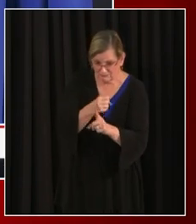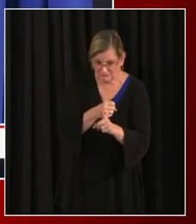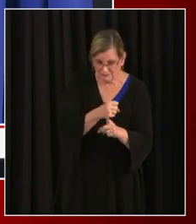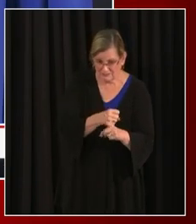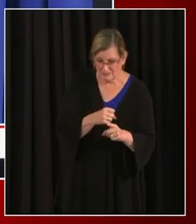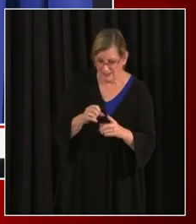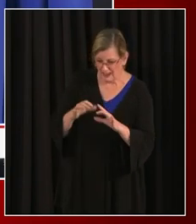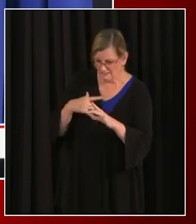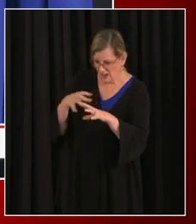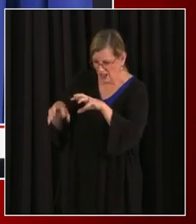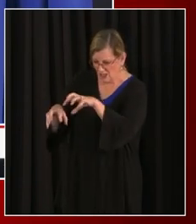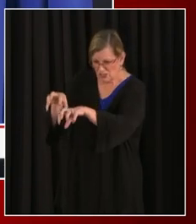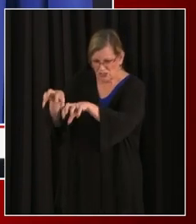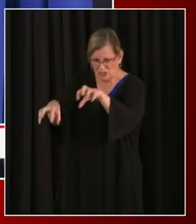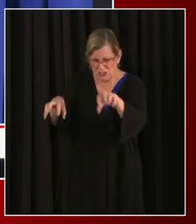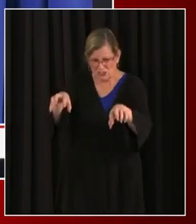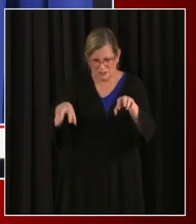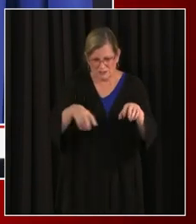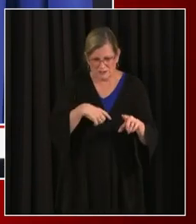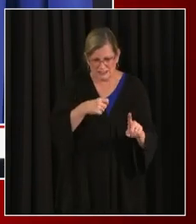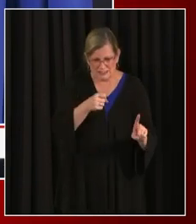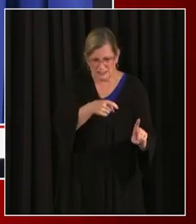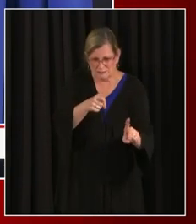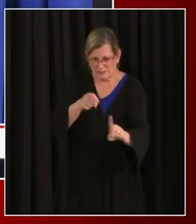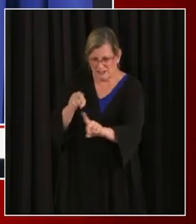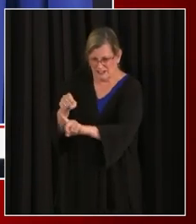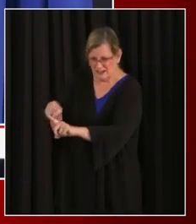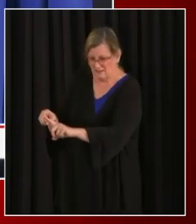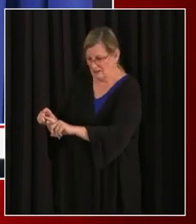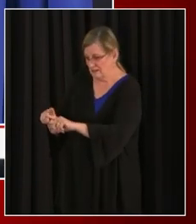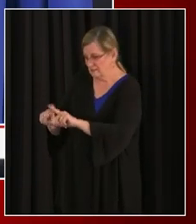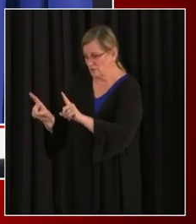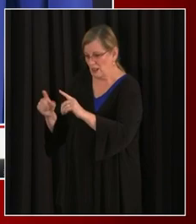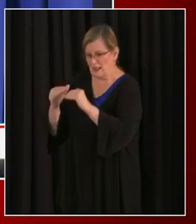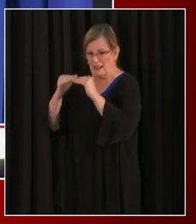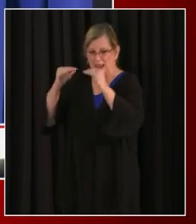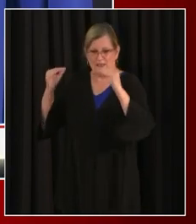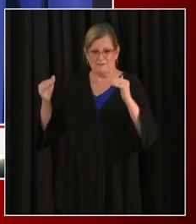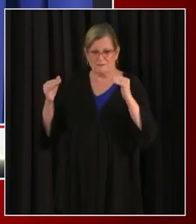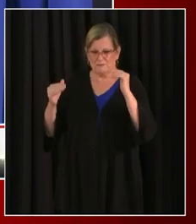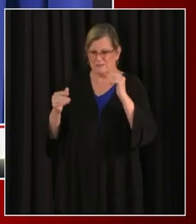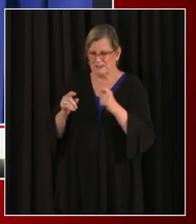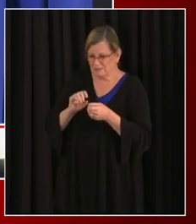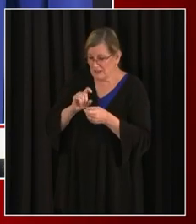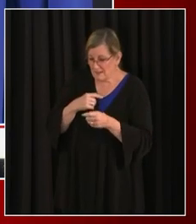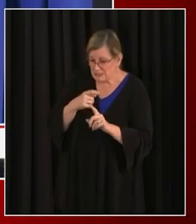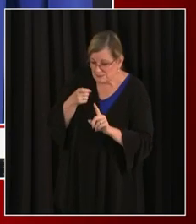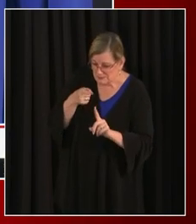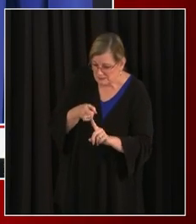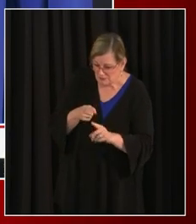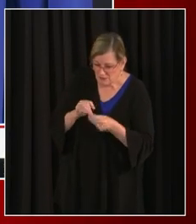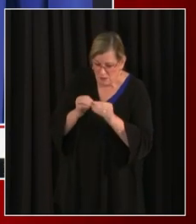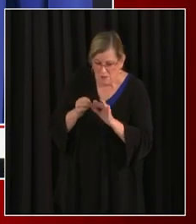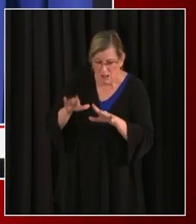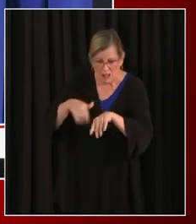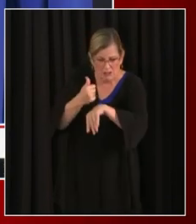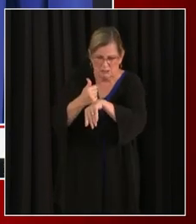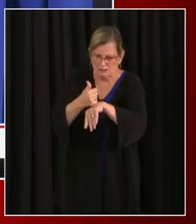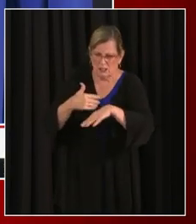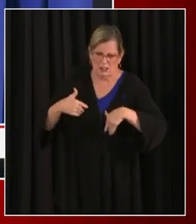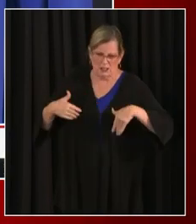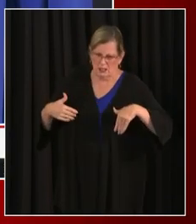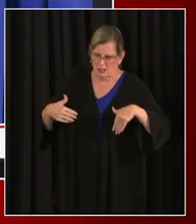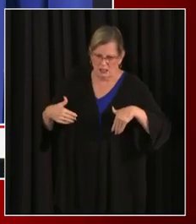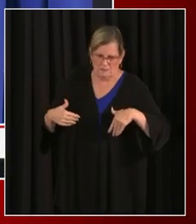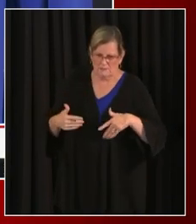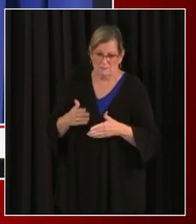triggers another level of activity. There is no specific number that is identified and given to them in advance as part